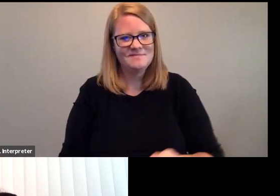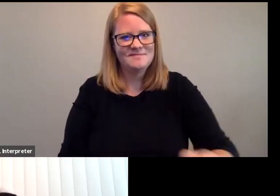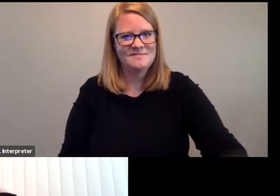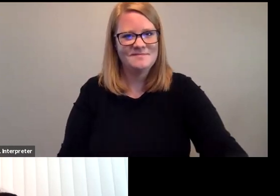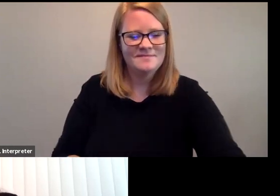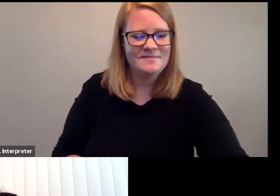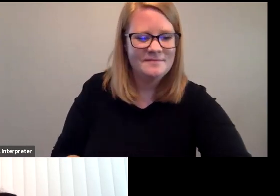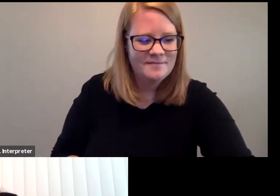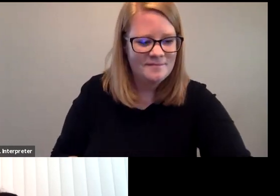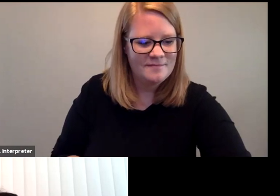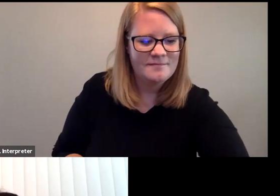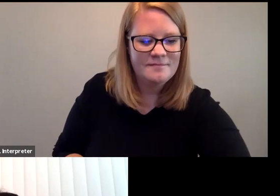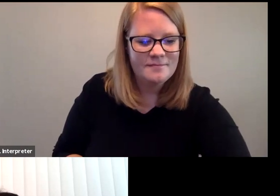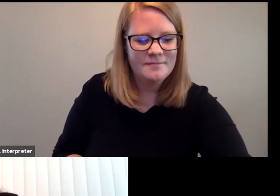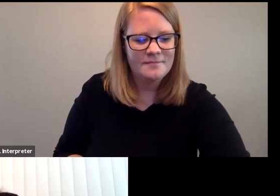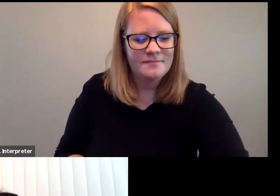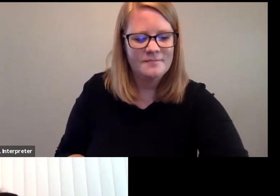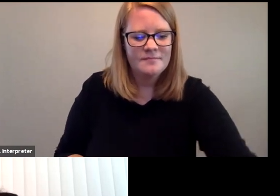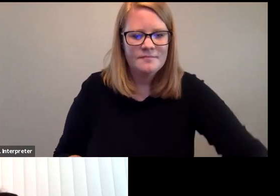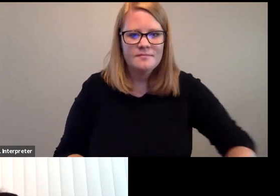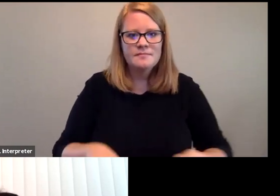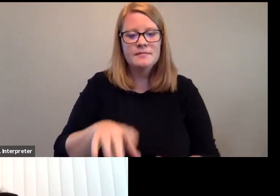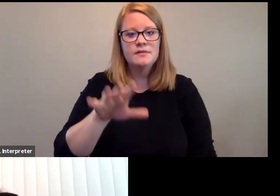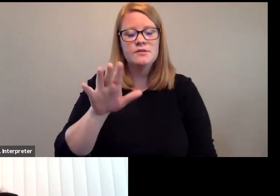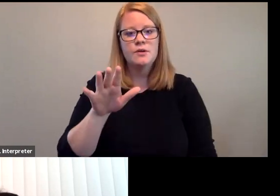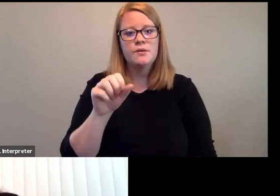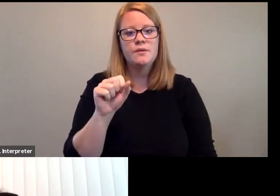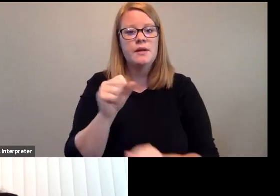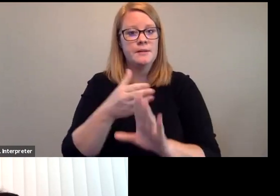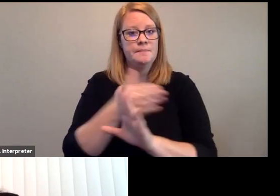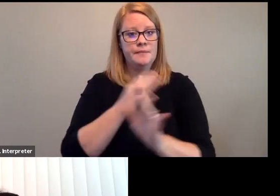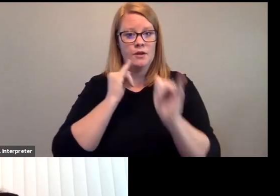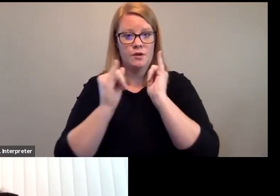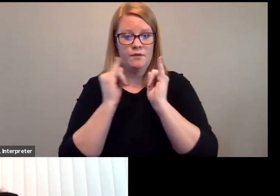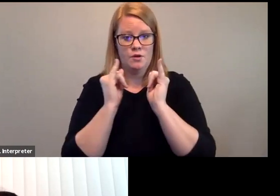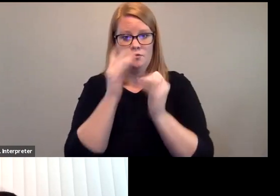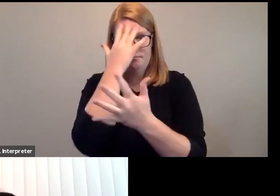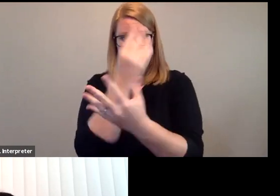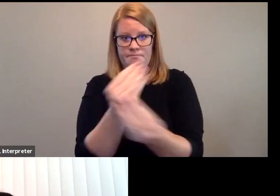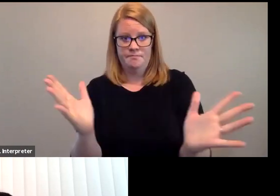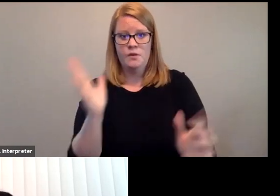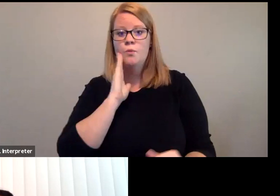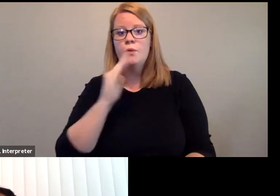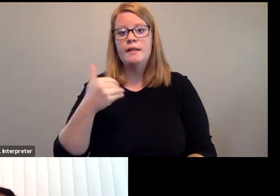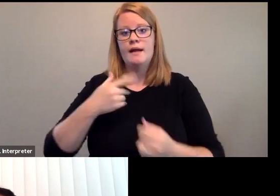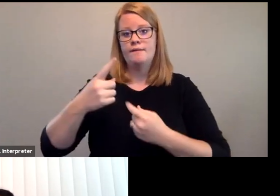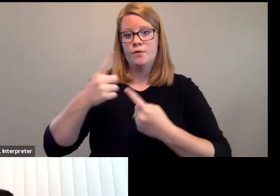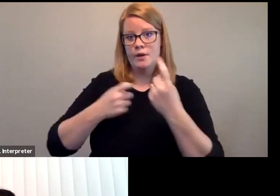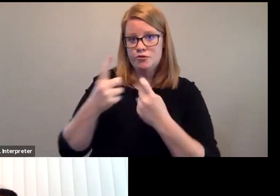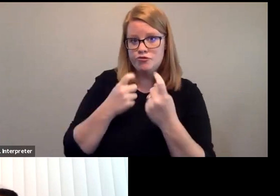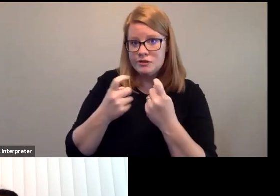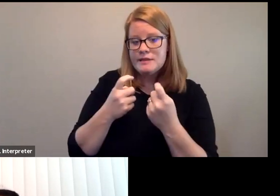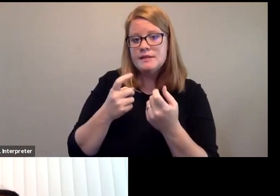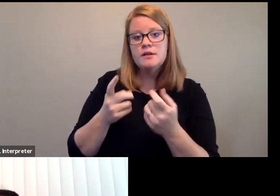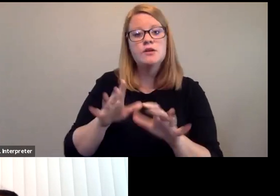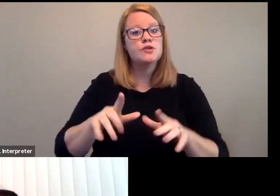So before we start the interview, I just want to remind everybody that if we will have time for questions. If you have a question during the